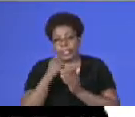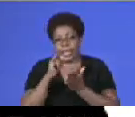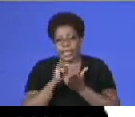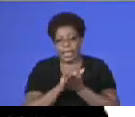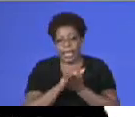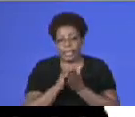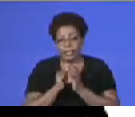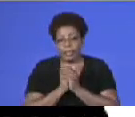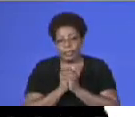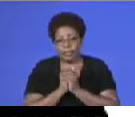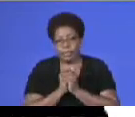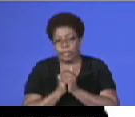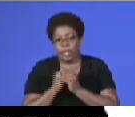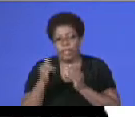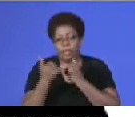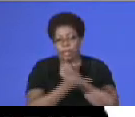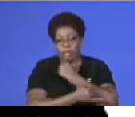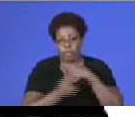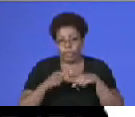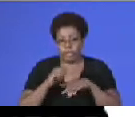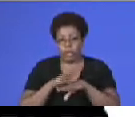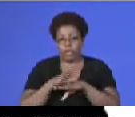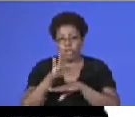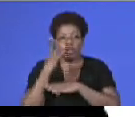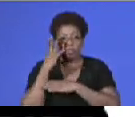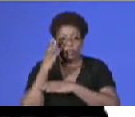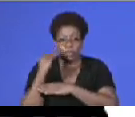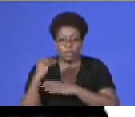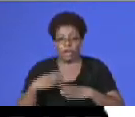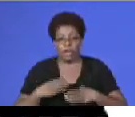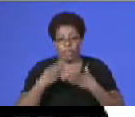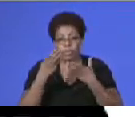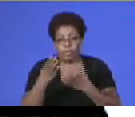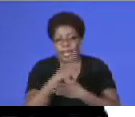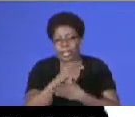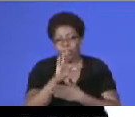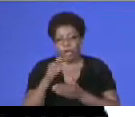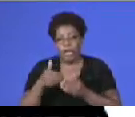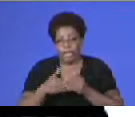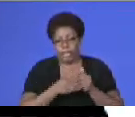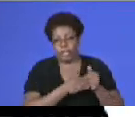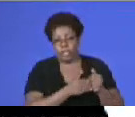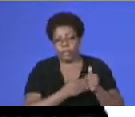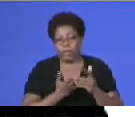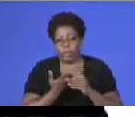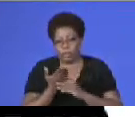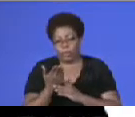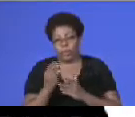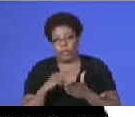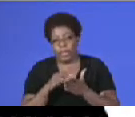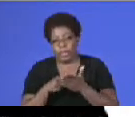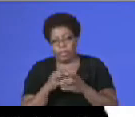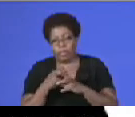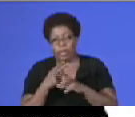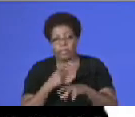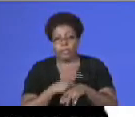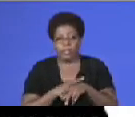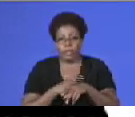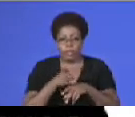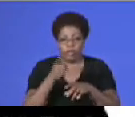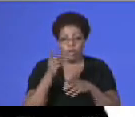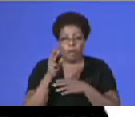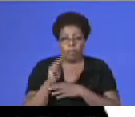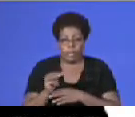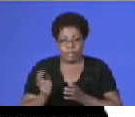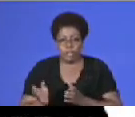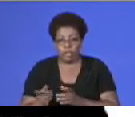experience, your commitment, and your leadership during these extraordinary times. You must